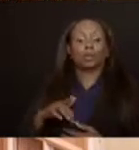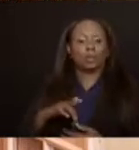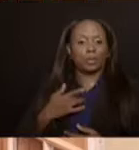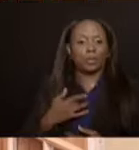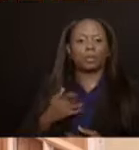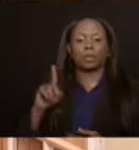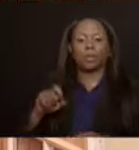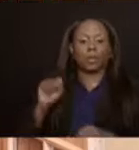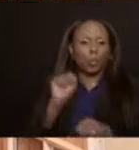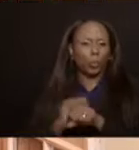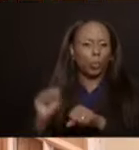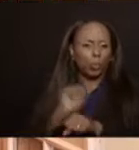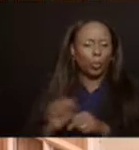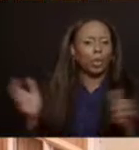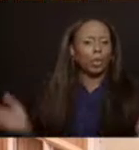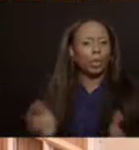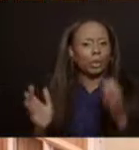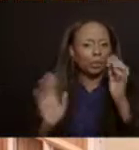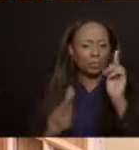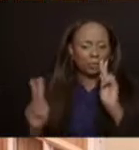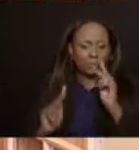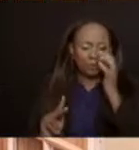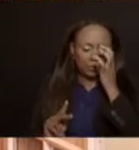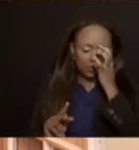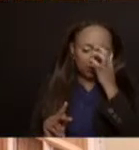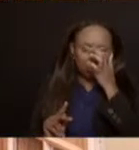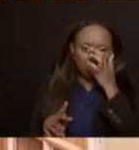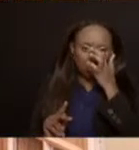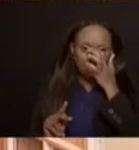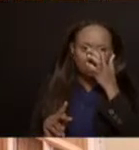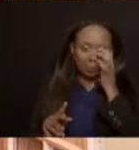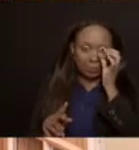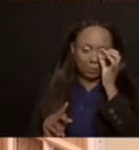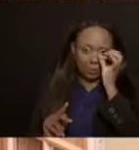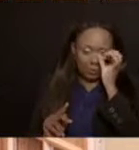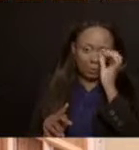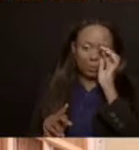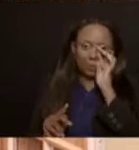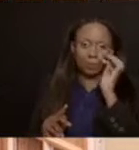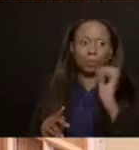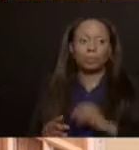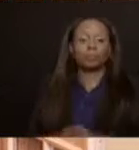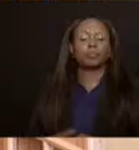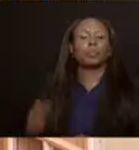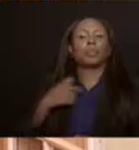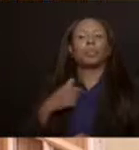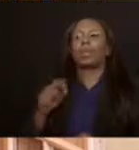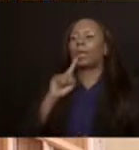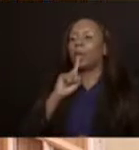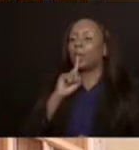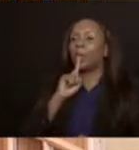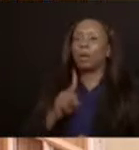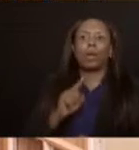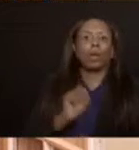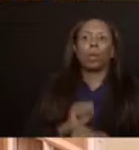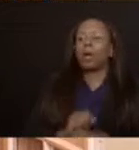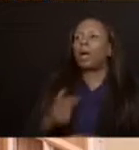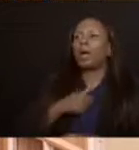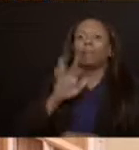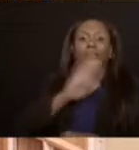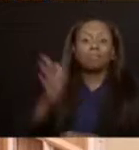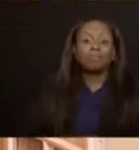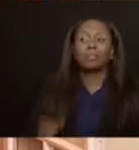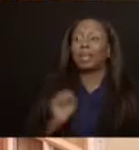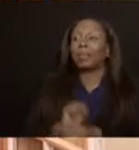to work hard to encourage, and believe you me, I have never worked hard at anything than in my life than asking people